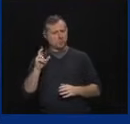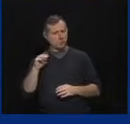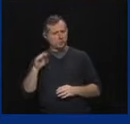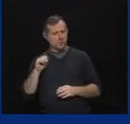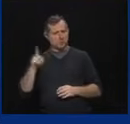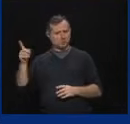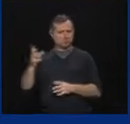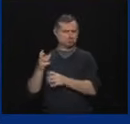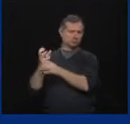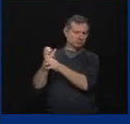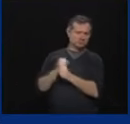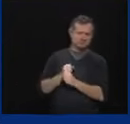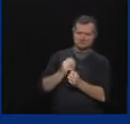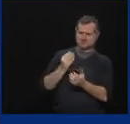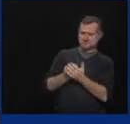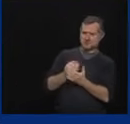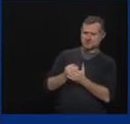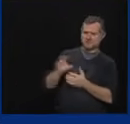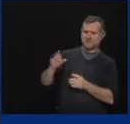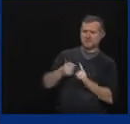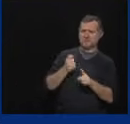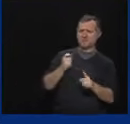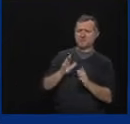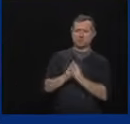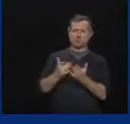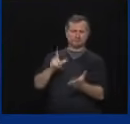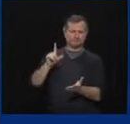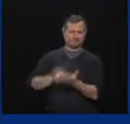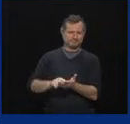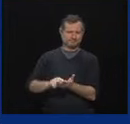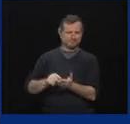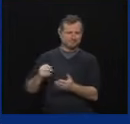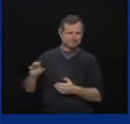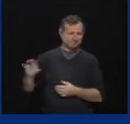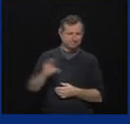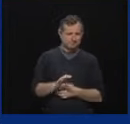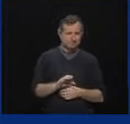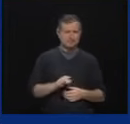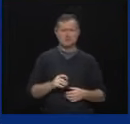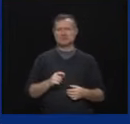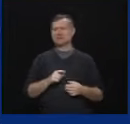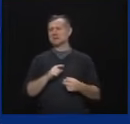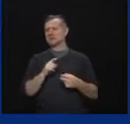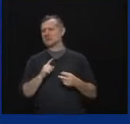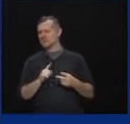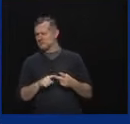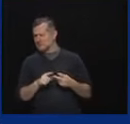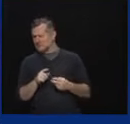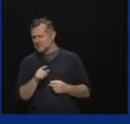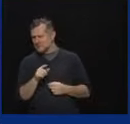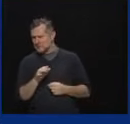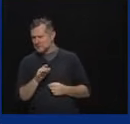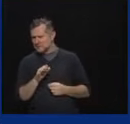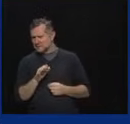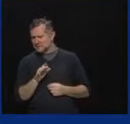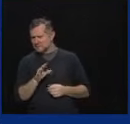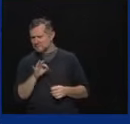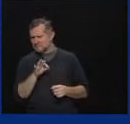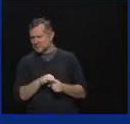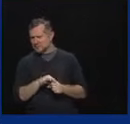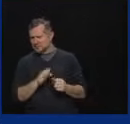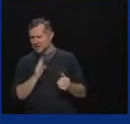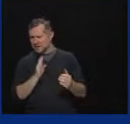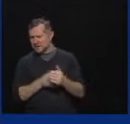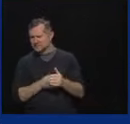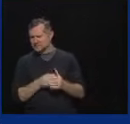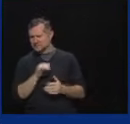book deal, and also going back to that Jacob vote, there was an effort to claw it back, and it failed, and one of the deciding votes against that was by